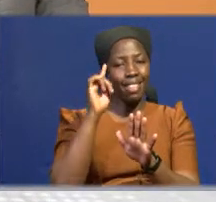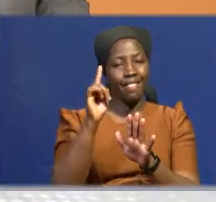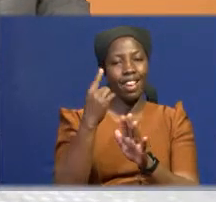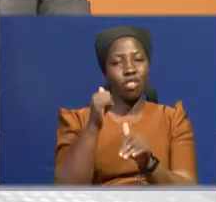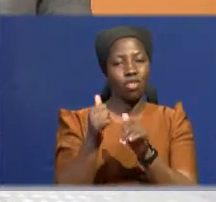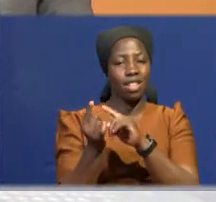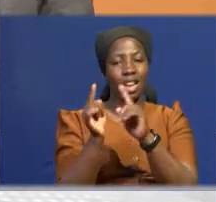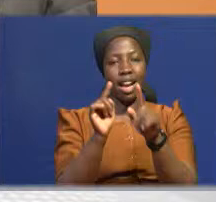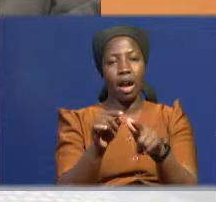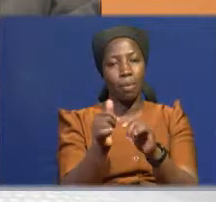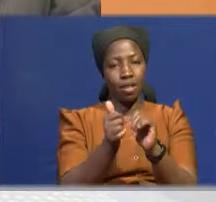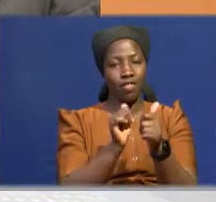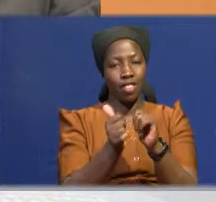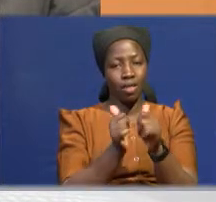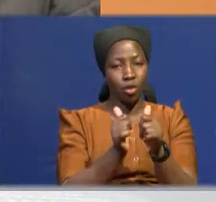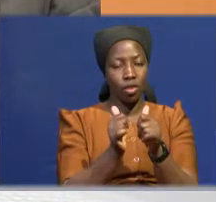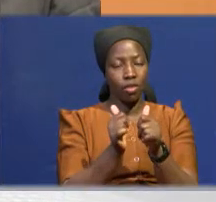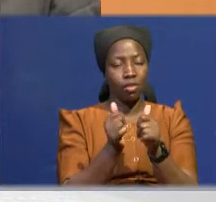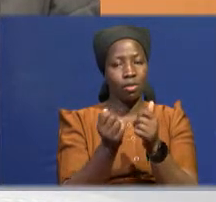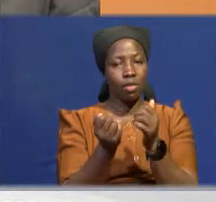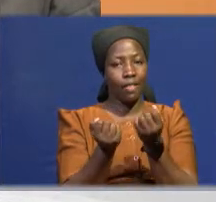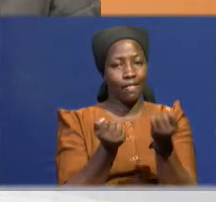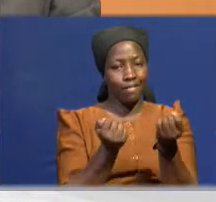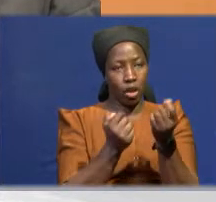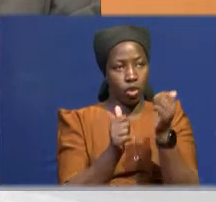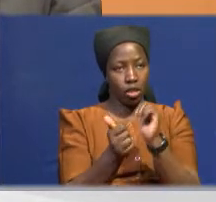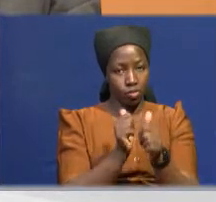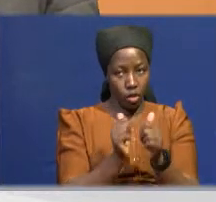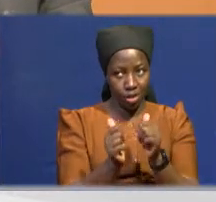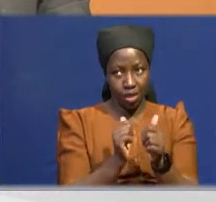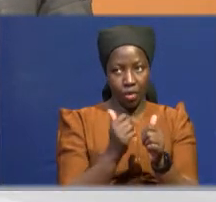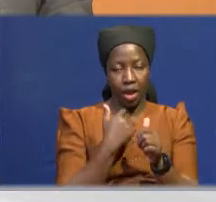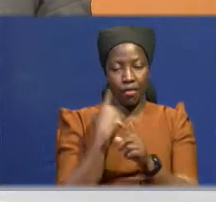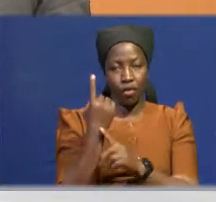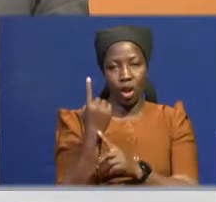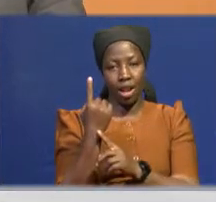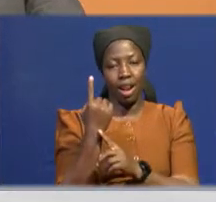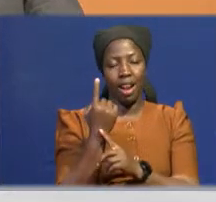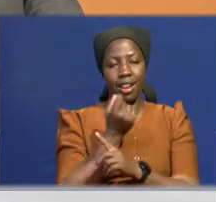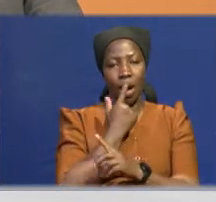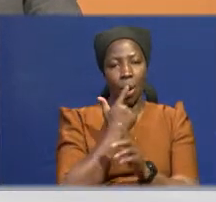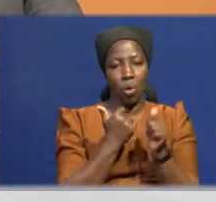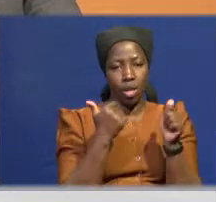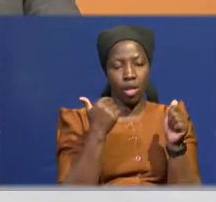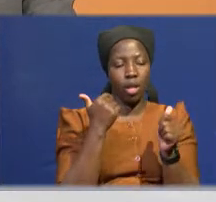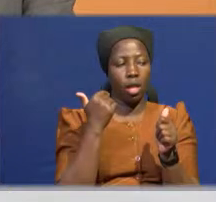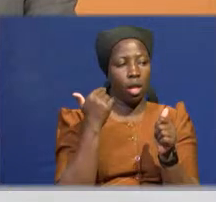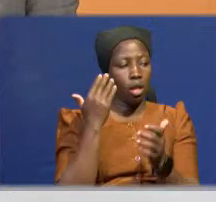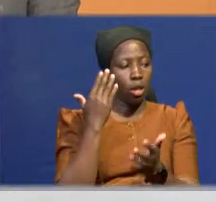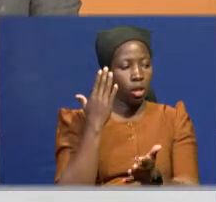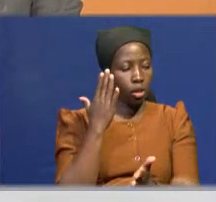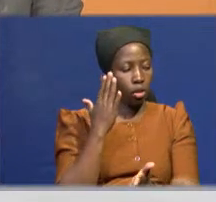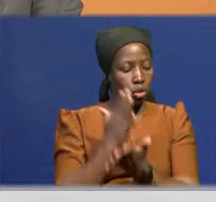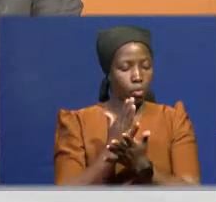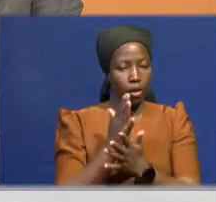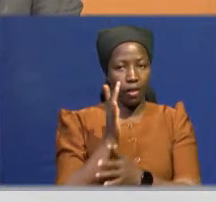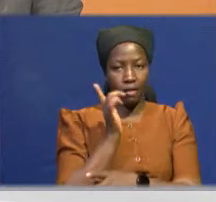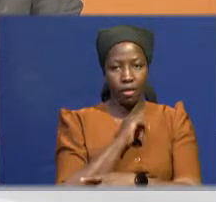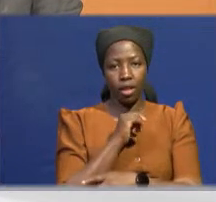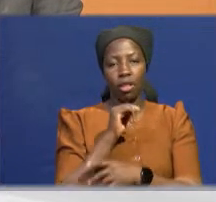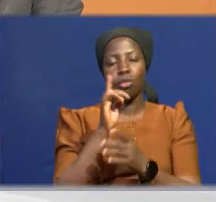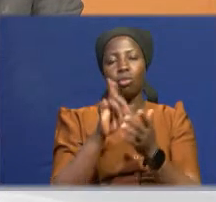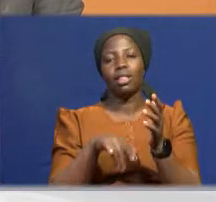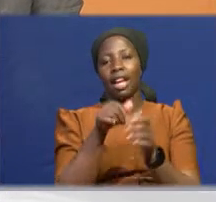motorsports, there a prohibited substance is alcohol. That's the first one. But what are the key things you look out for in terms